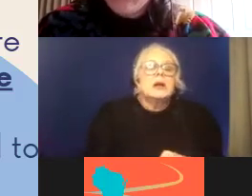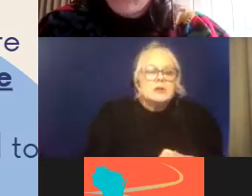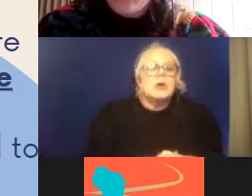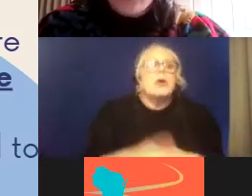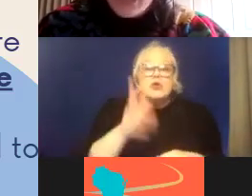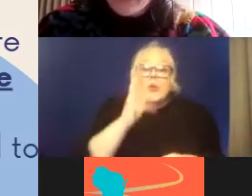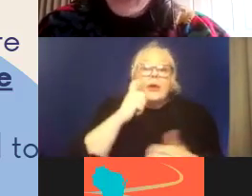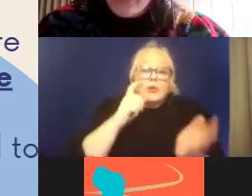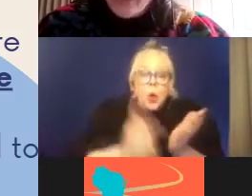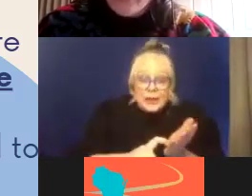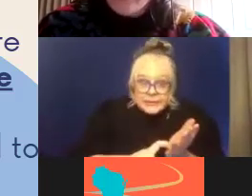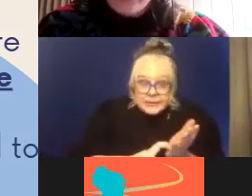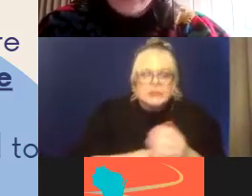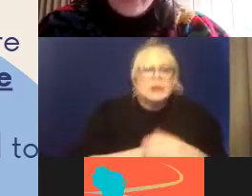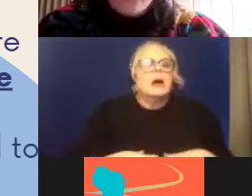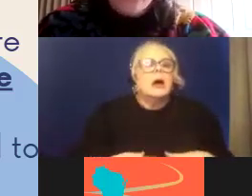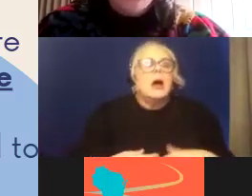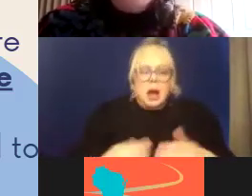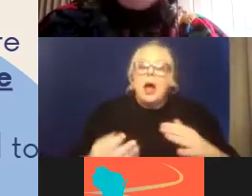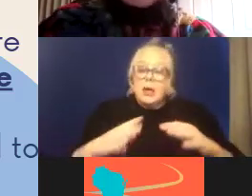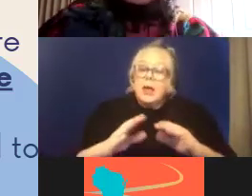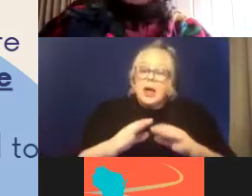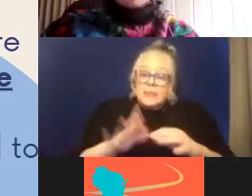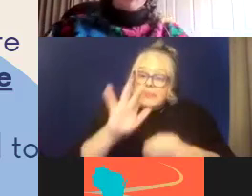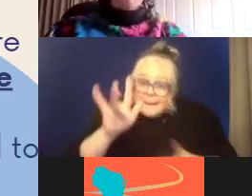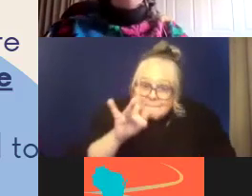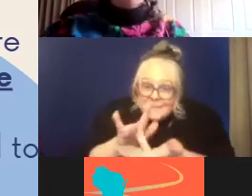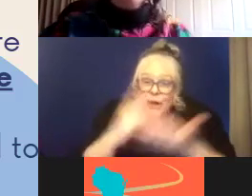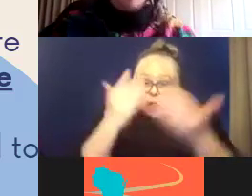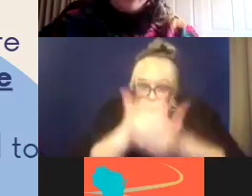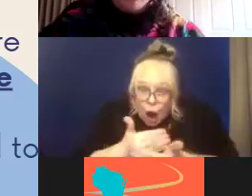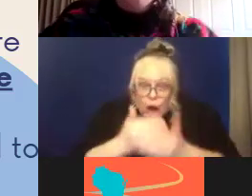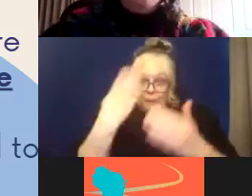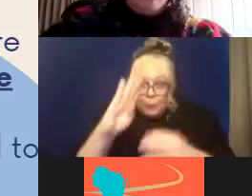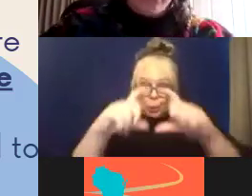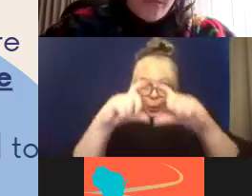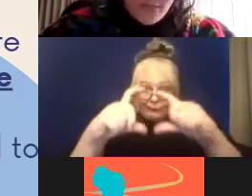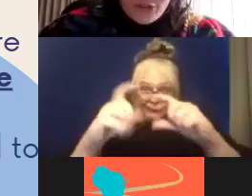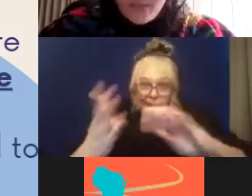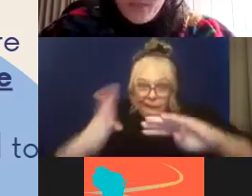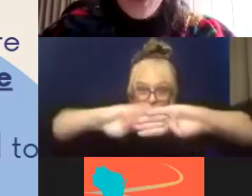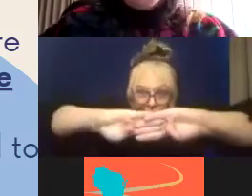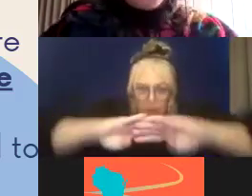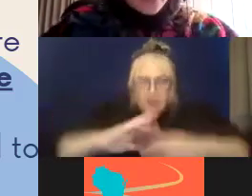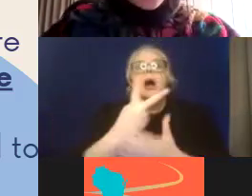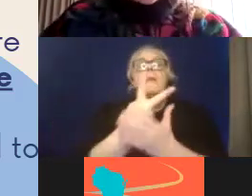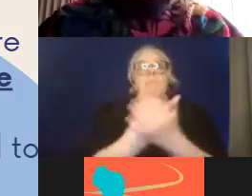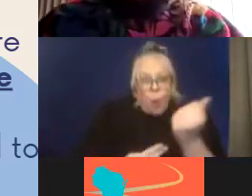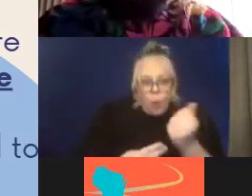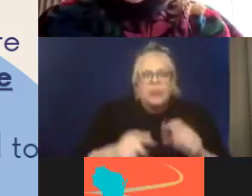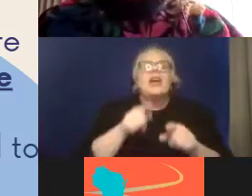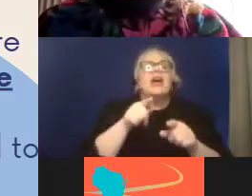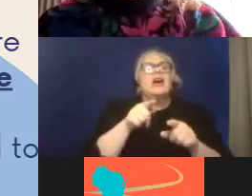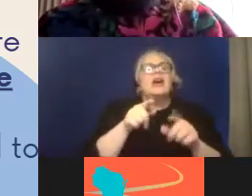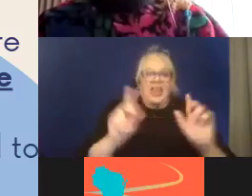NCII, Stop NCII and Take It Down can be used without providing contact information. So on its face, it seems